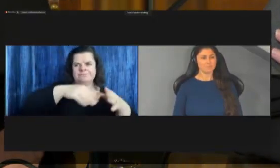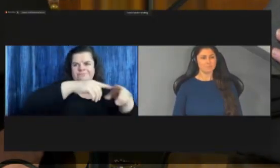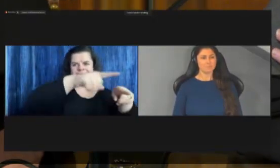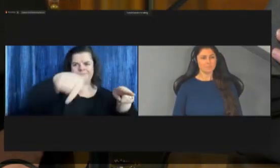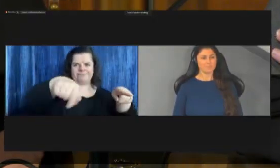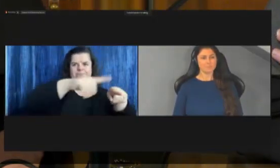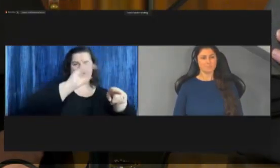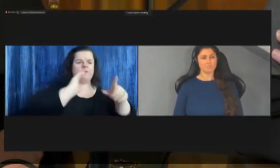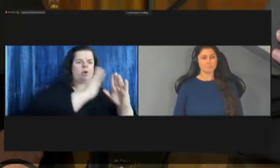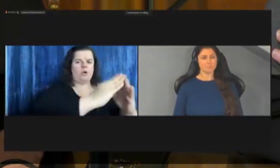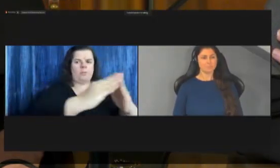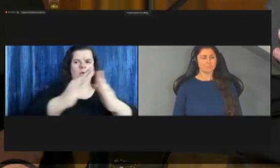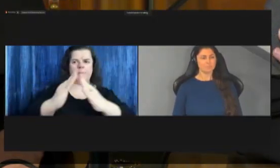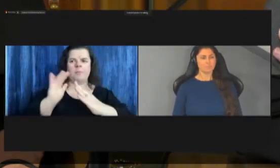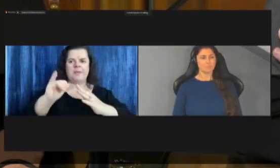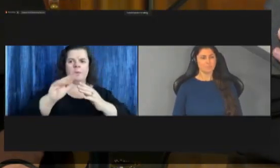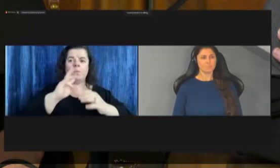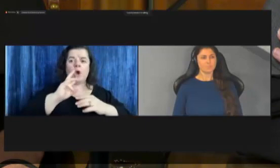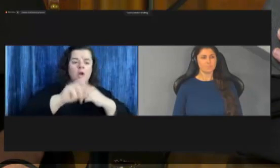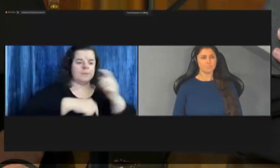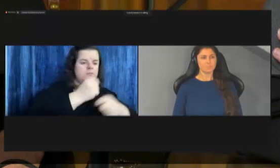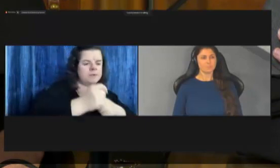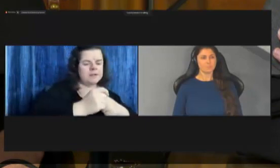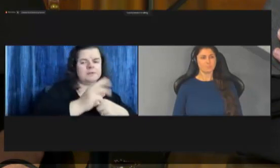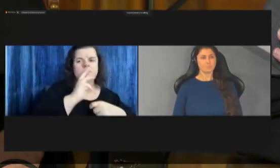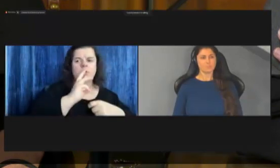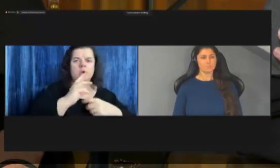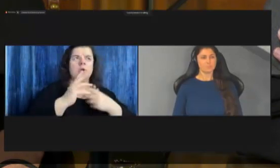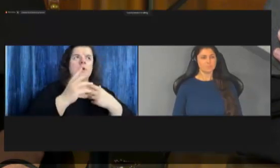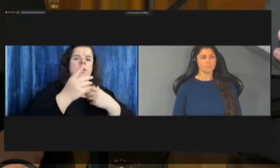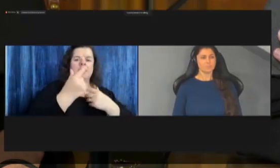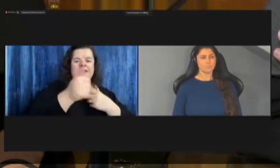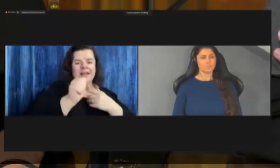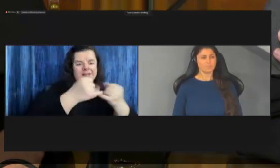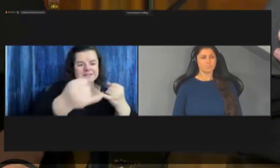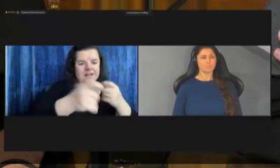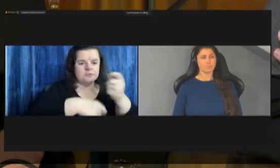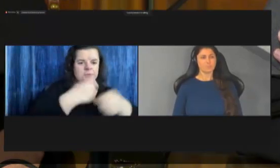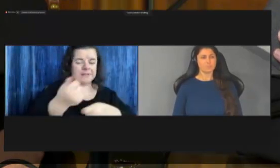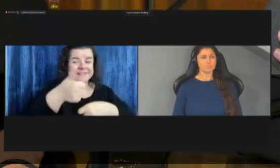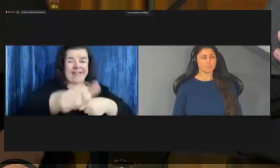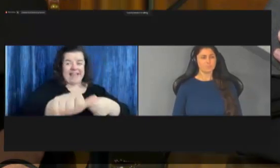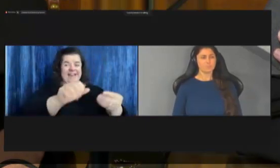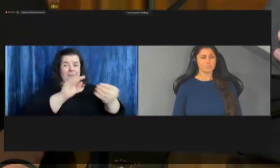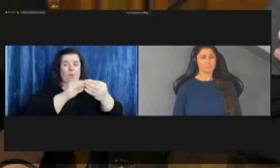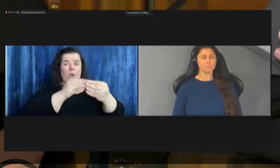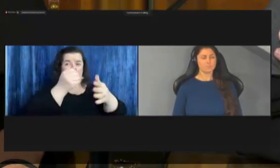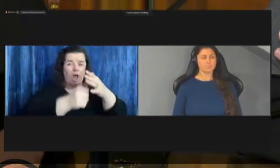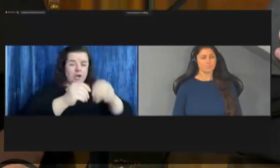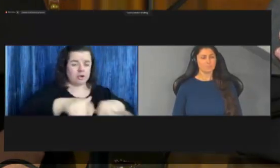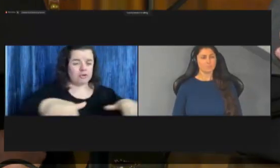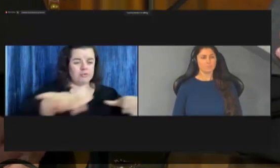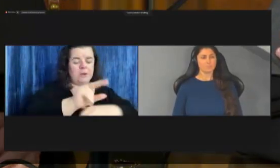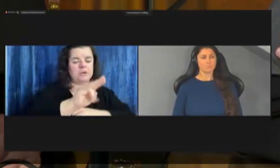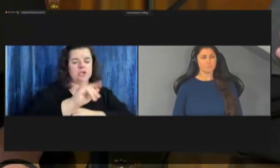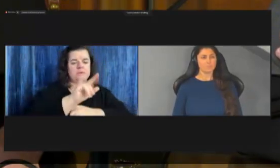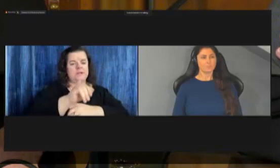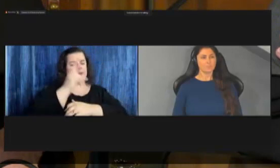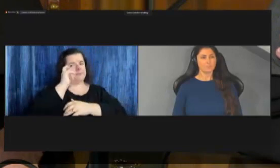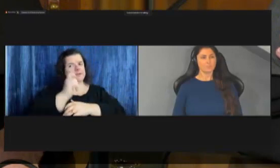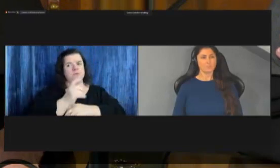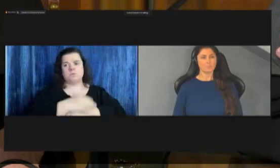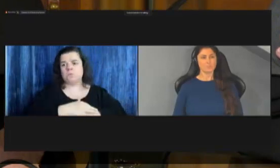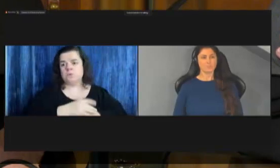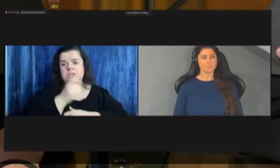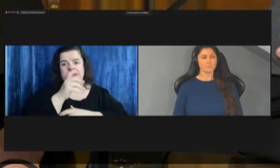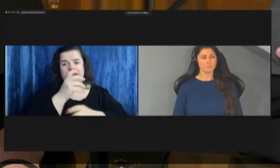have been replaced, all the laterals have been replaced, and the gas lines have been replaced, and is there any other underground utility? Because it's just, because you're not gonna get it